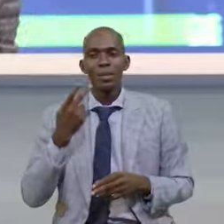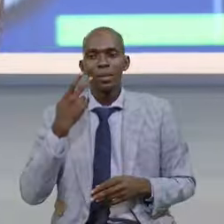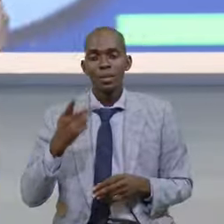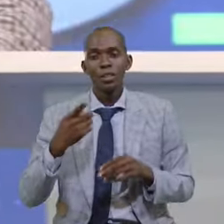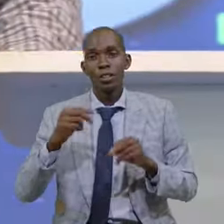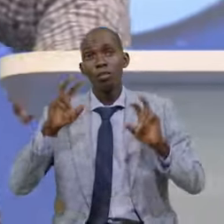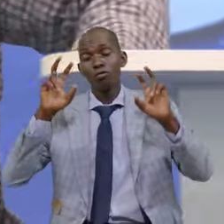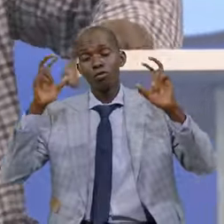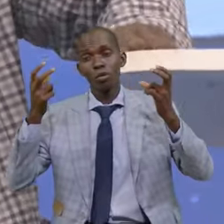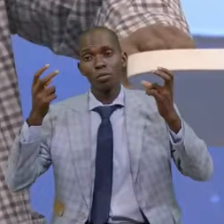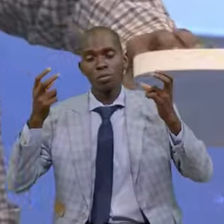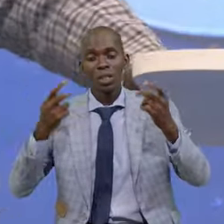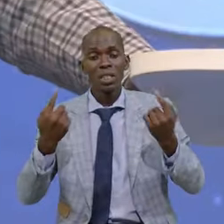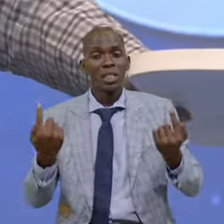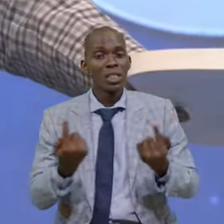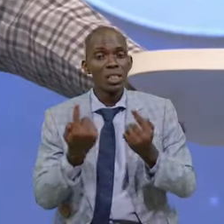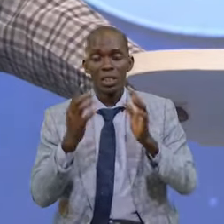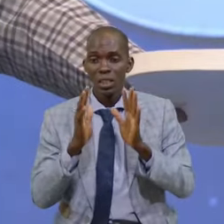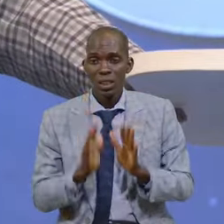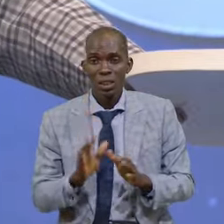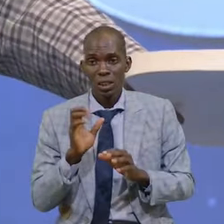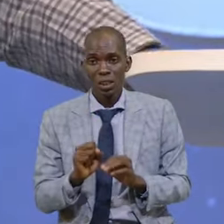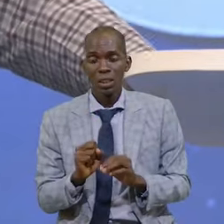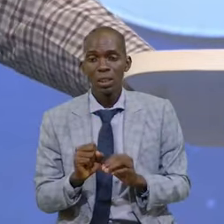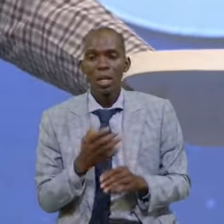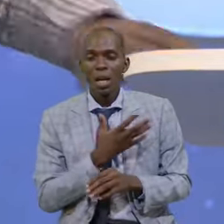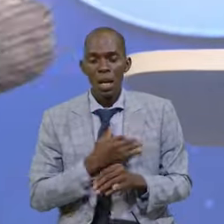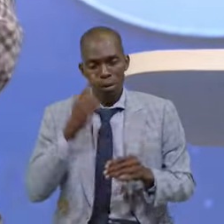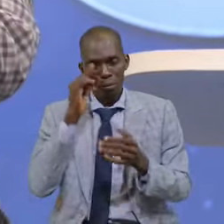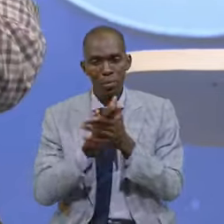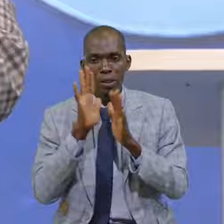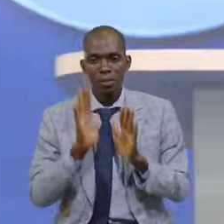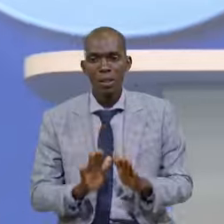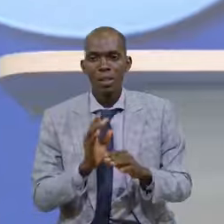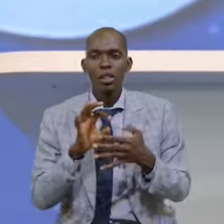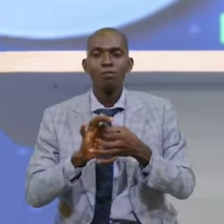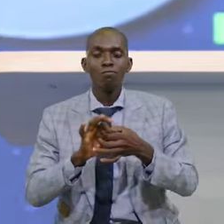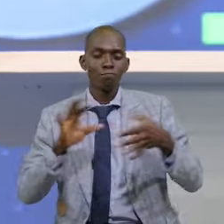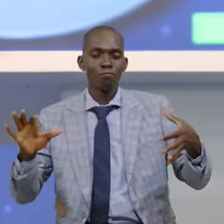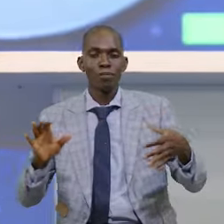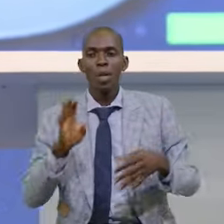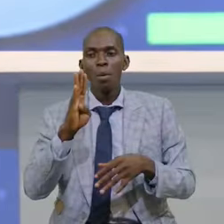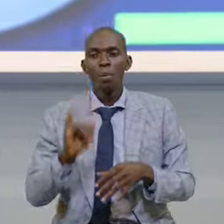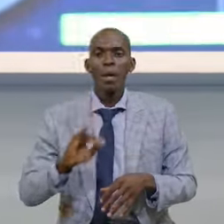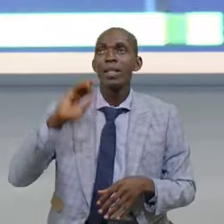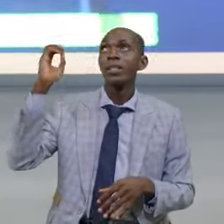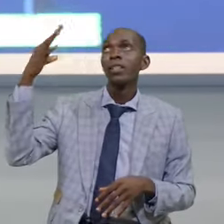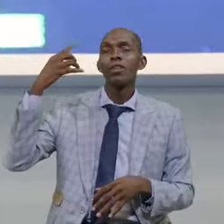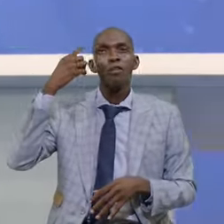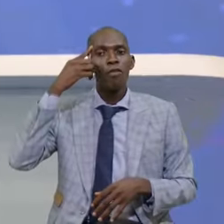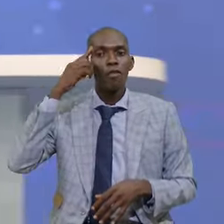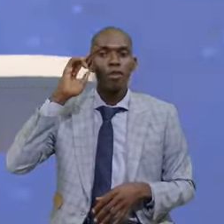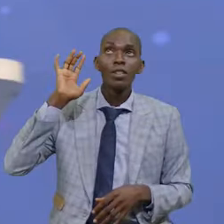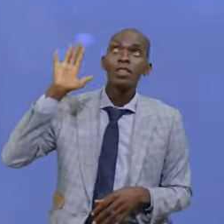message, sinners and saints loosed by grace for glory.